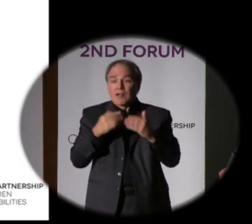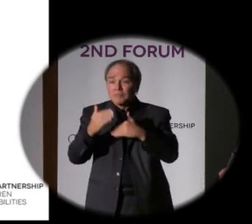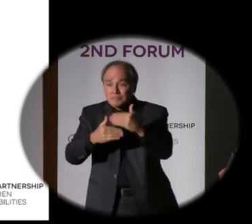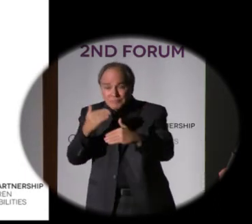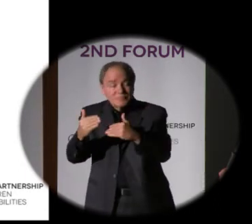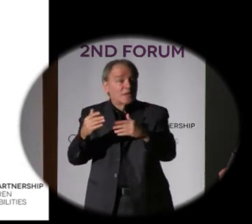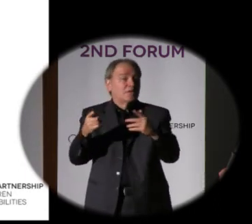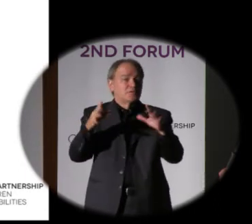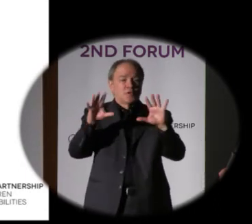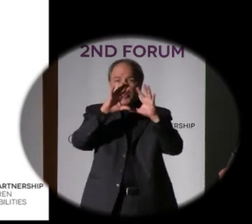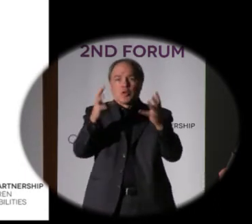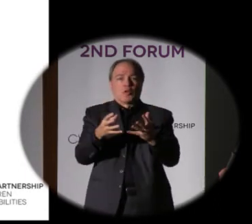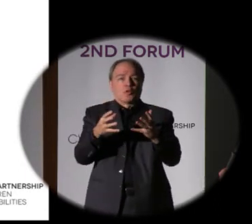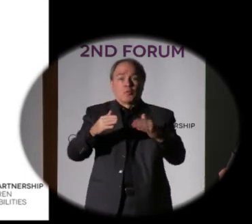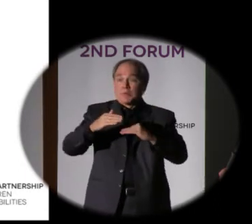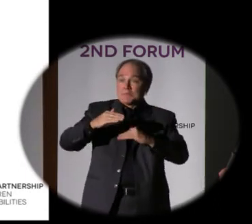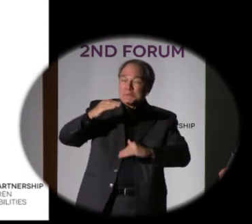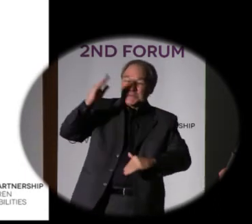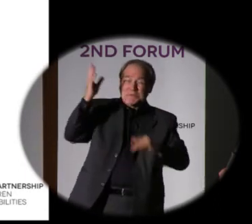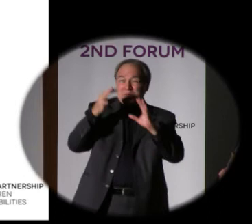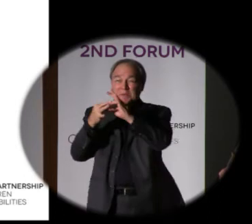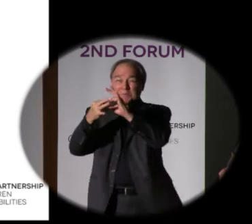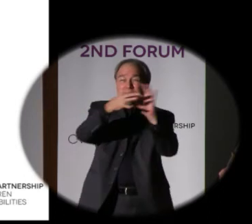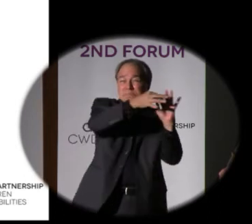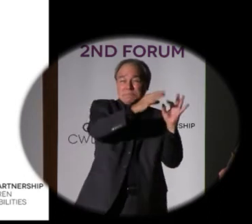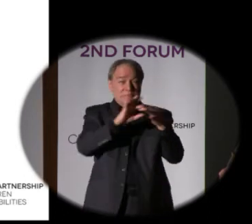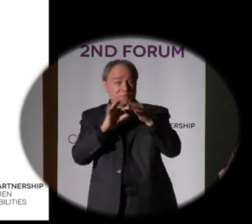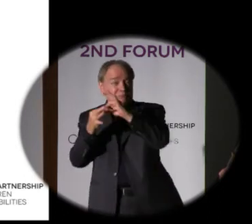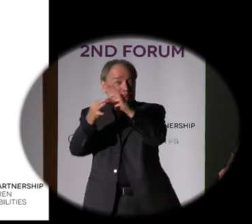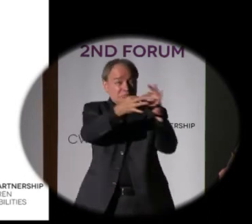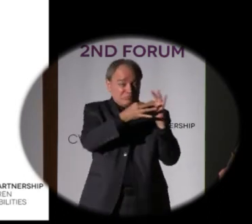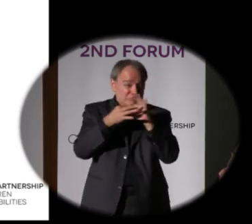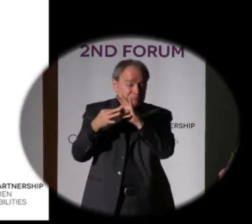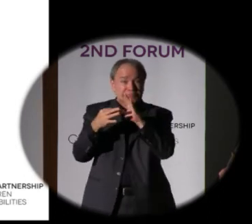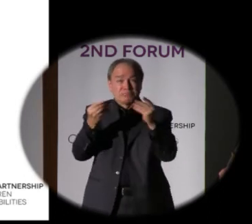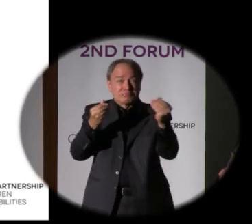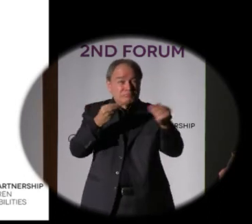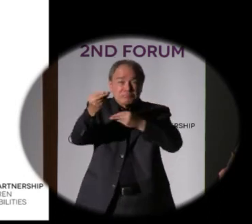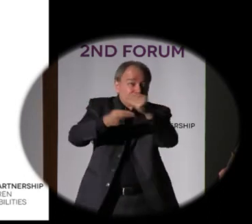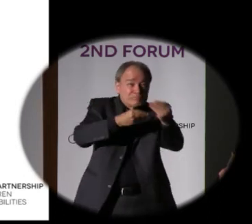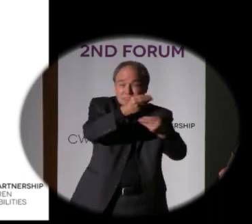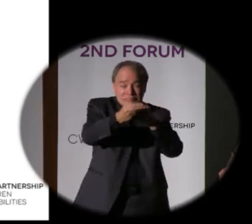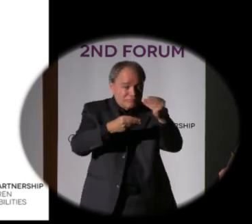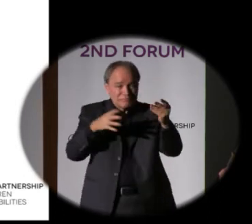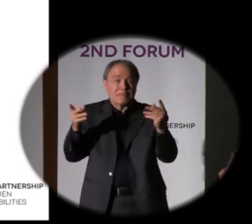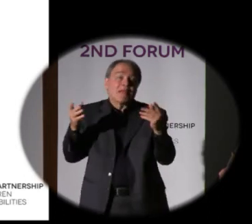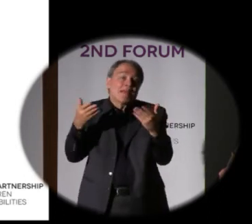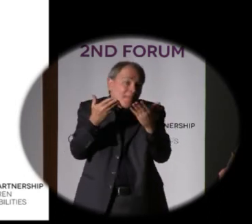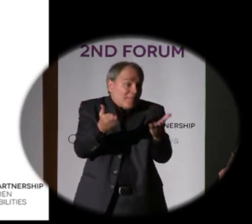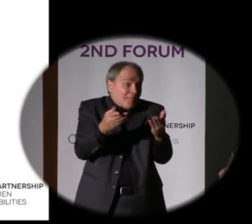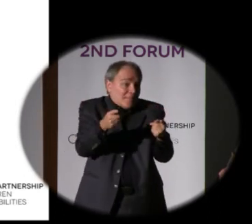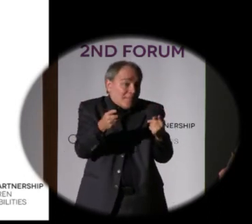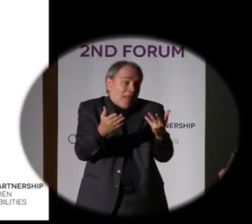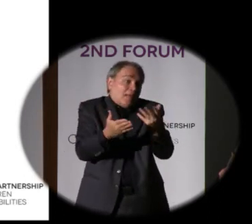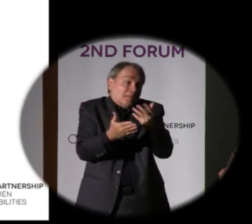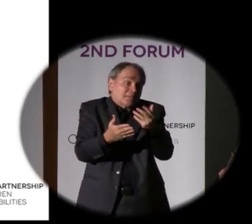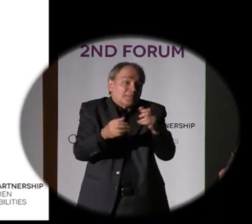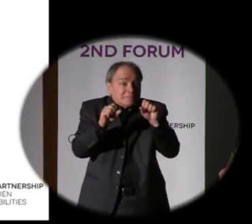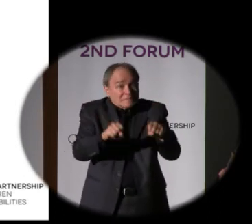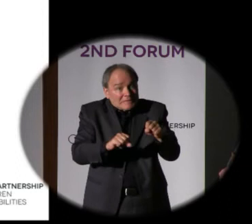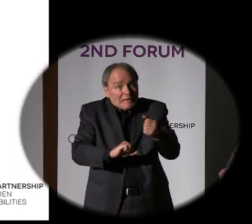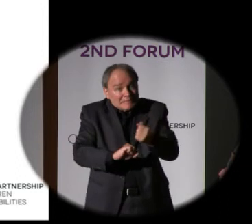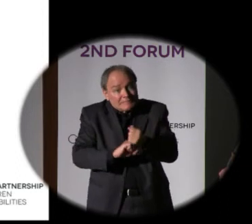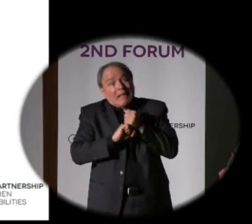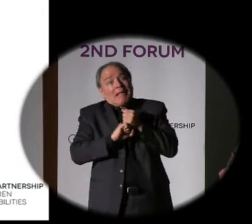globalization, and so forth are part of this problem and solution. And so we look for ways